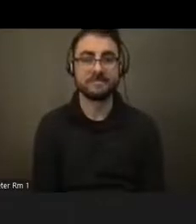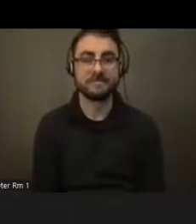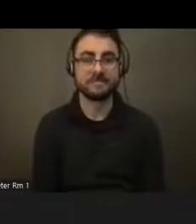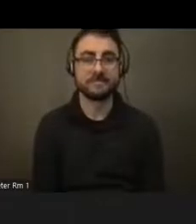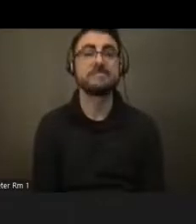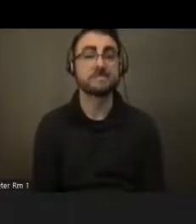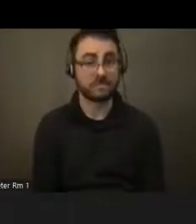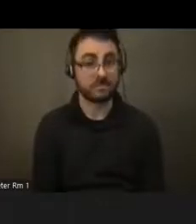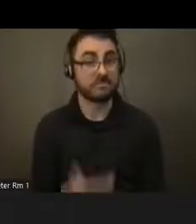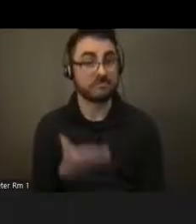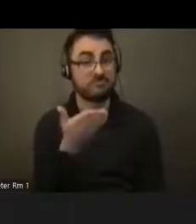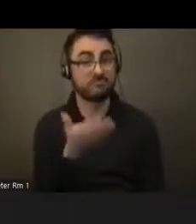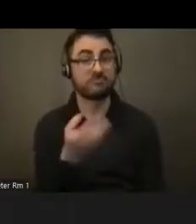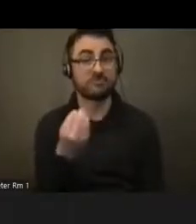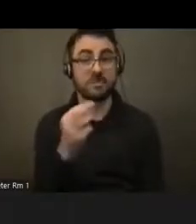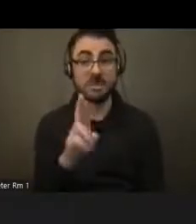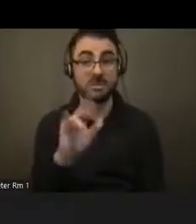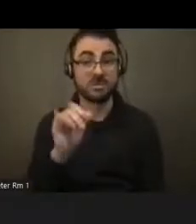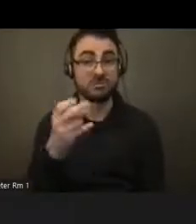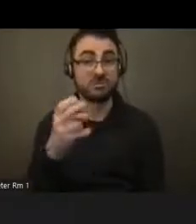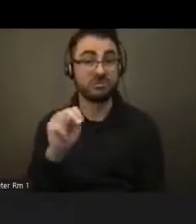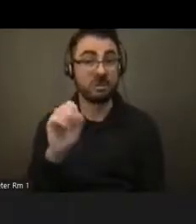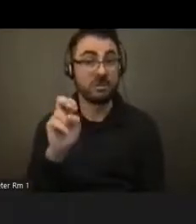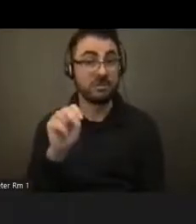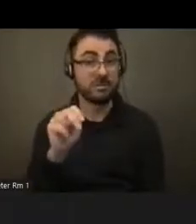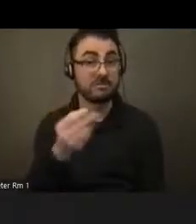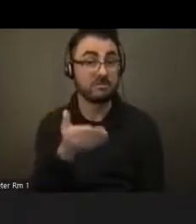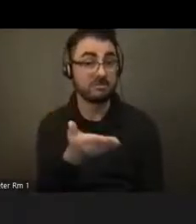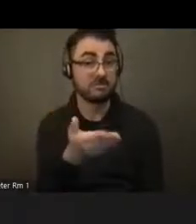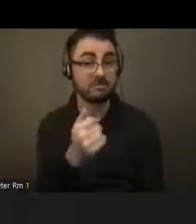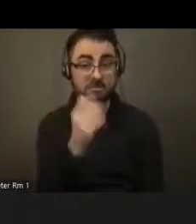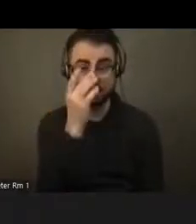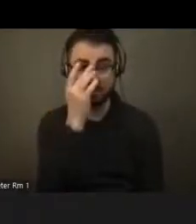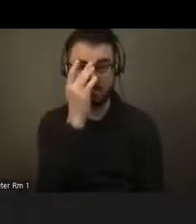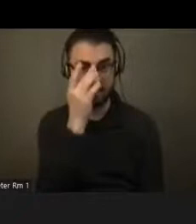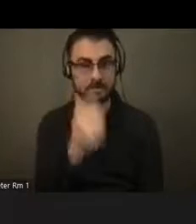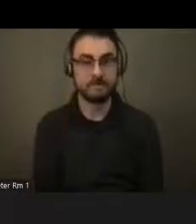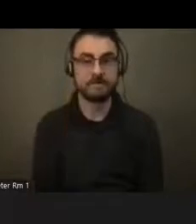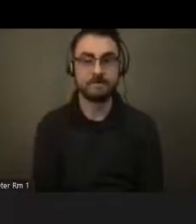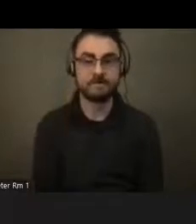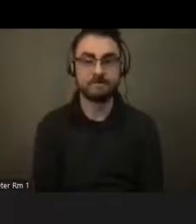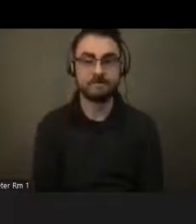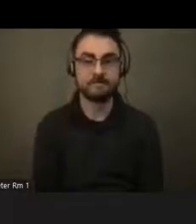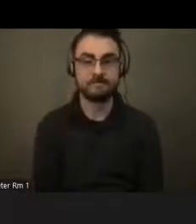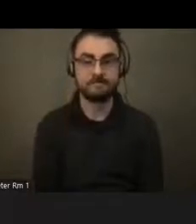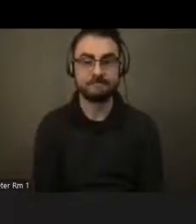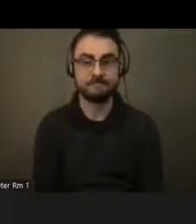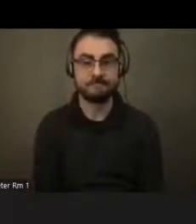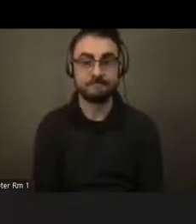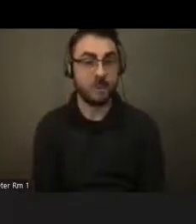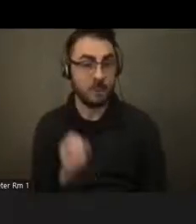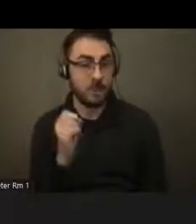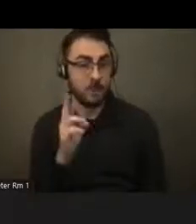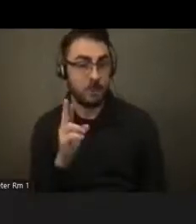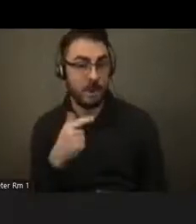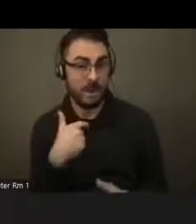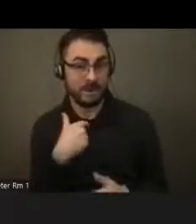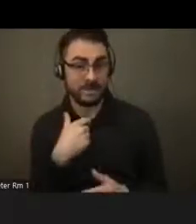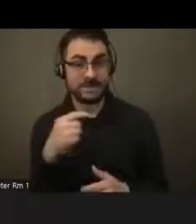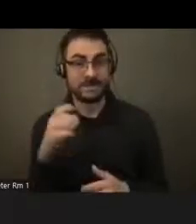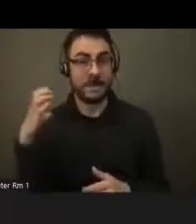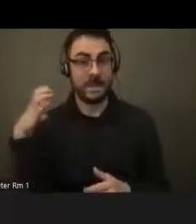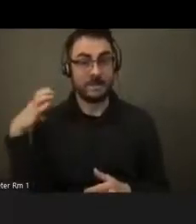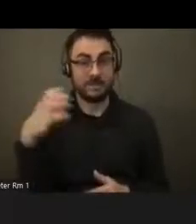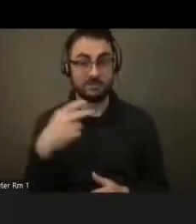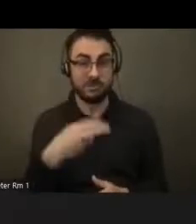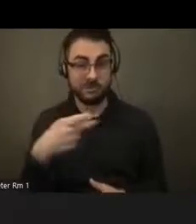Mr. Johnson, you have another question to ask the chair? Go ahead. Or I can repeat the one you articulated earlier if you'd